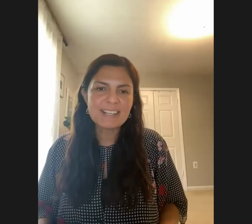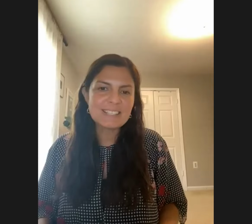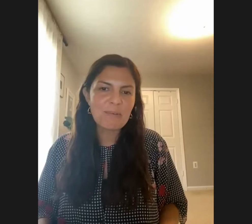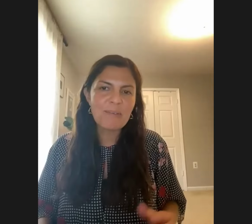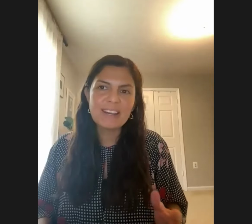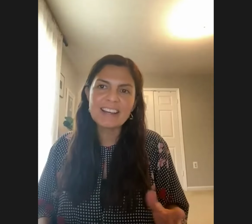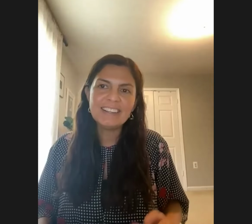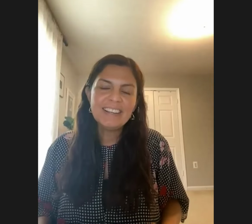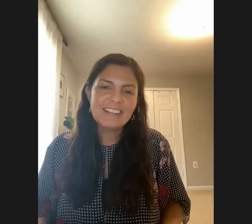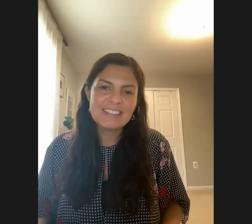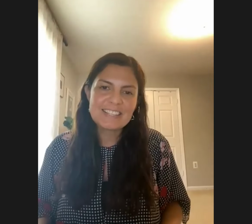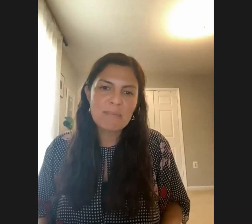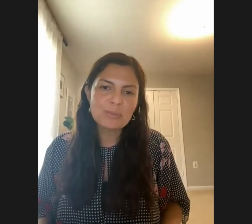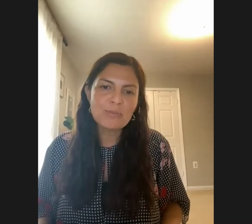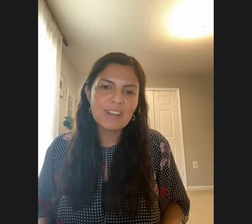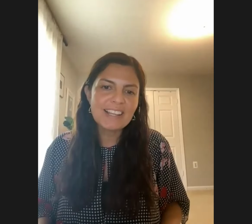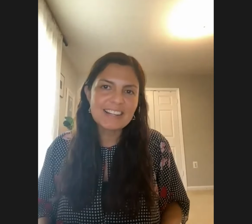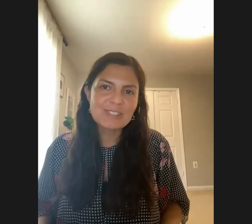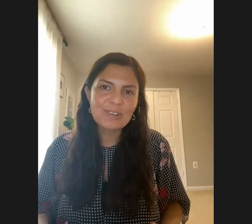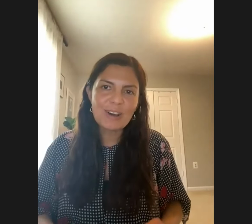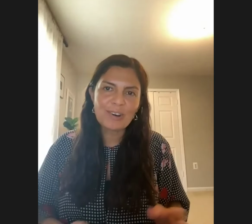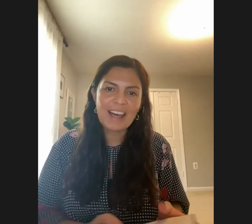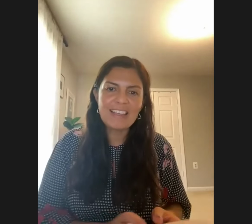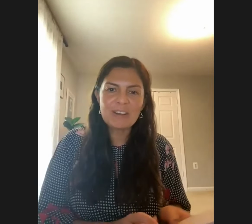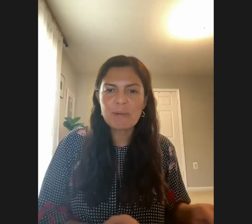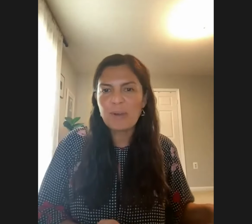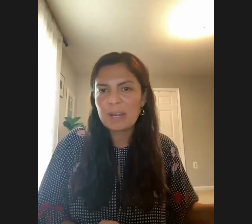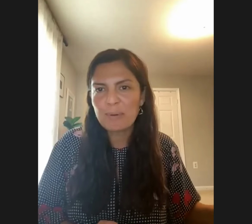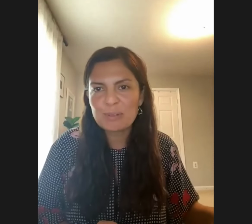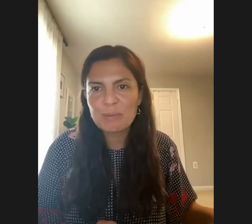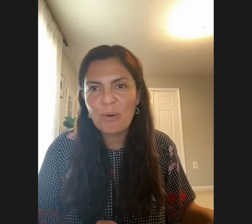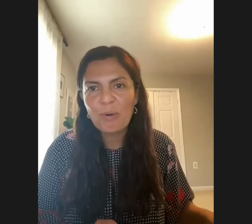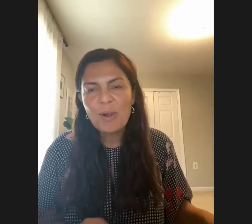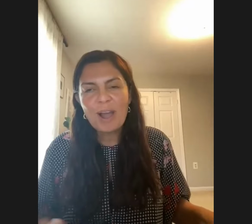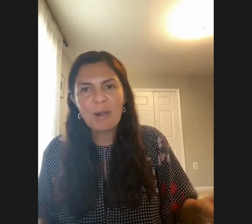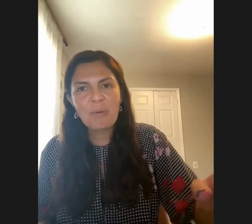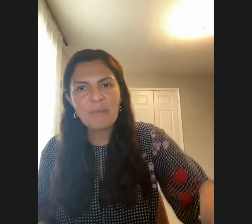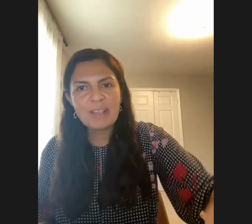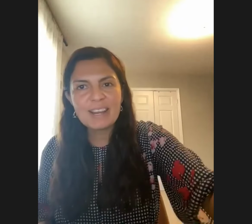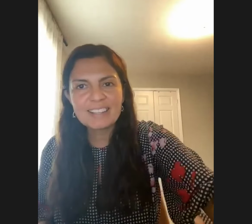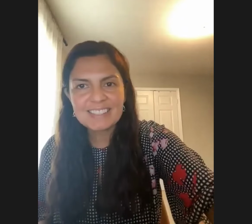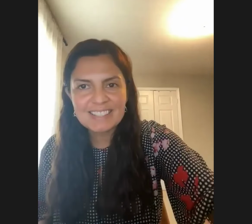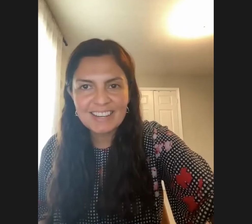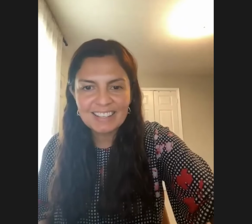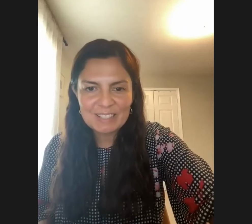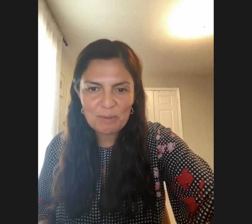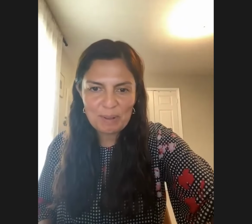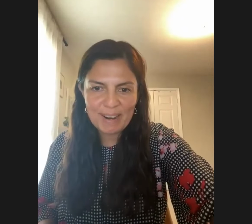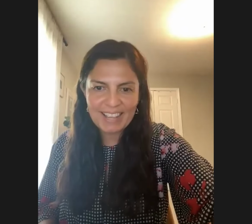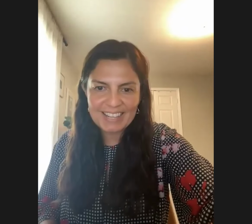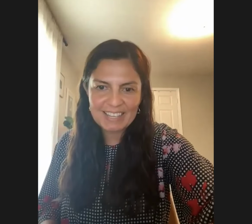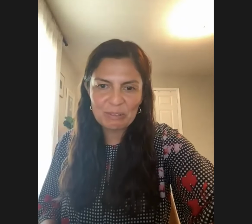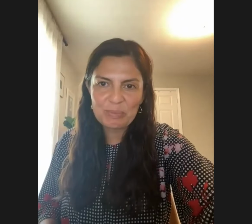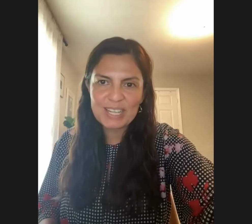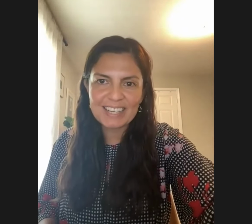Thank you so much, Ernesto, for your participation from this webinar. We hope you have a happy rest of your day, and we'll